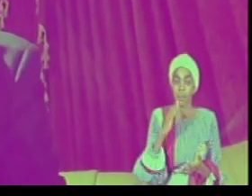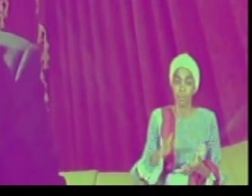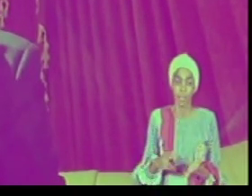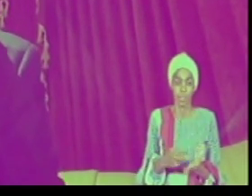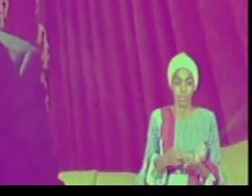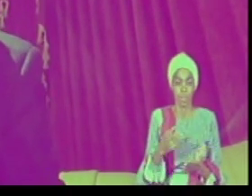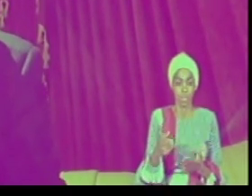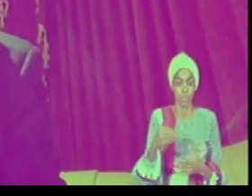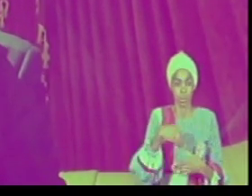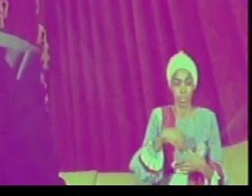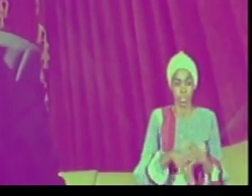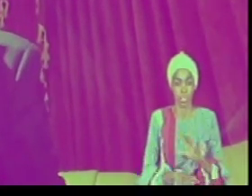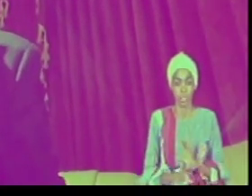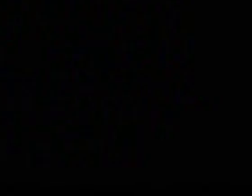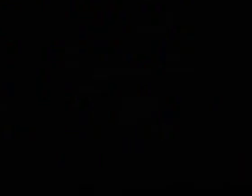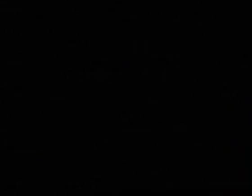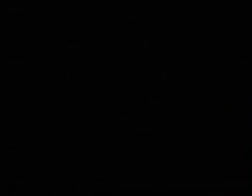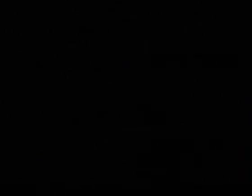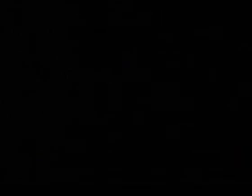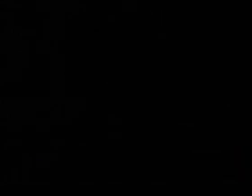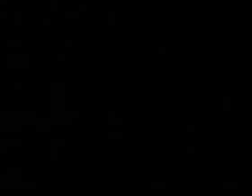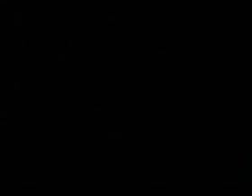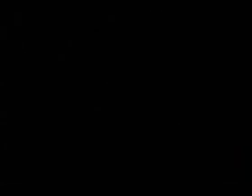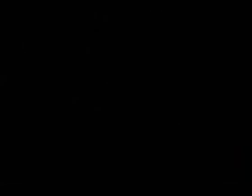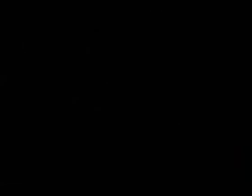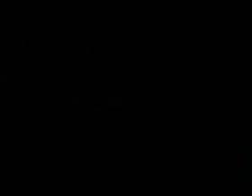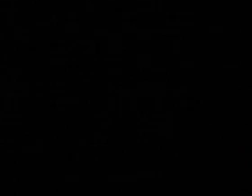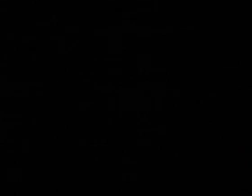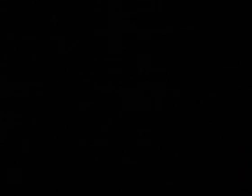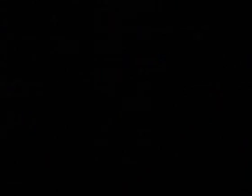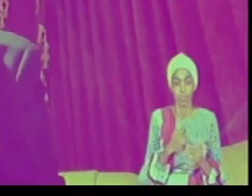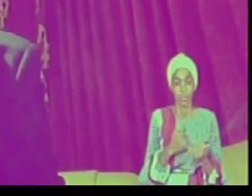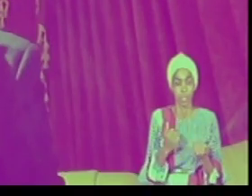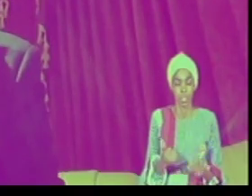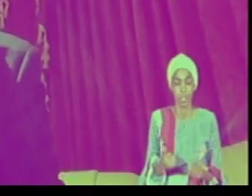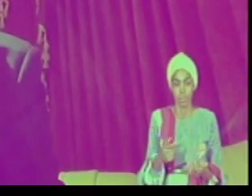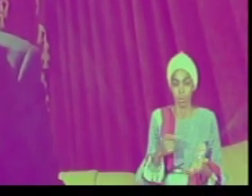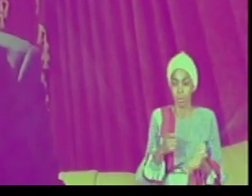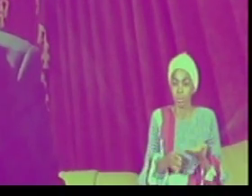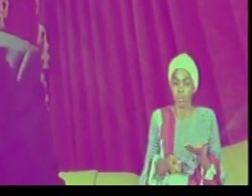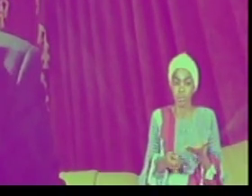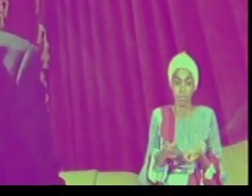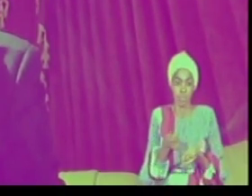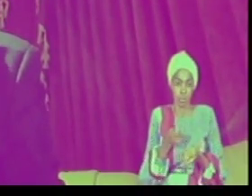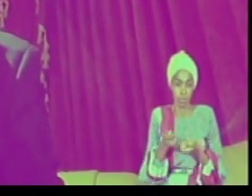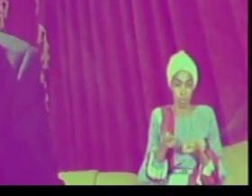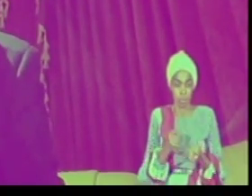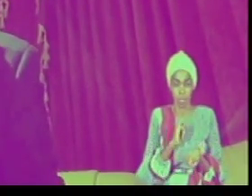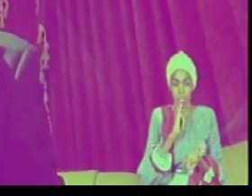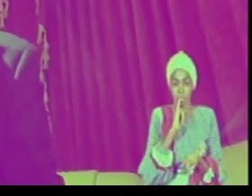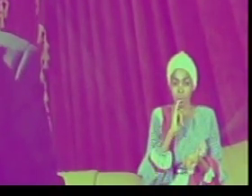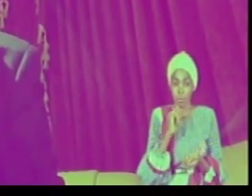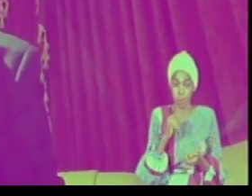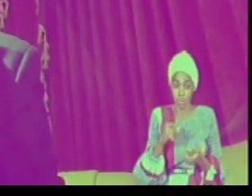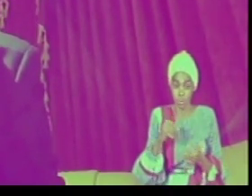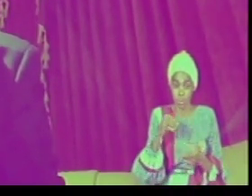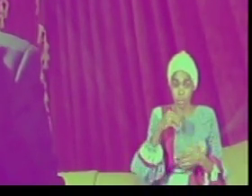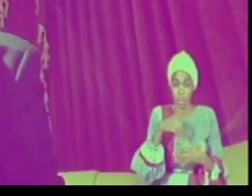catch include your integrity. You know, you cannot sell what you do not